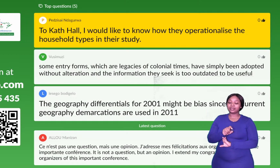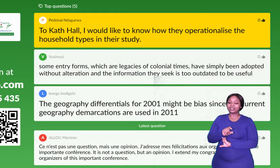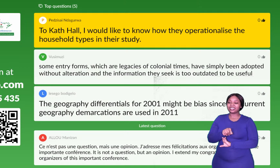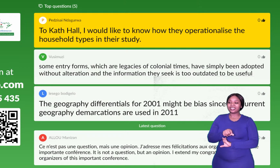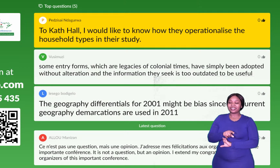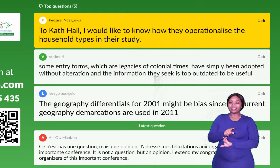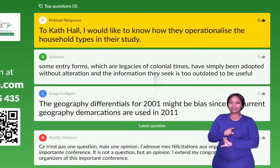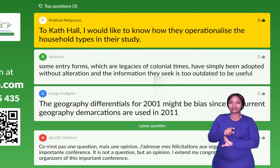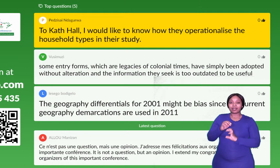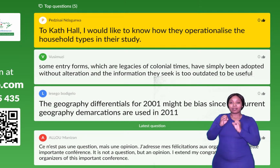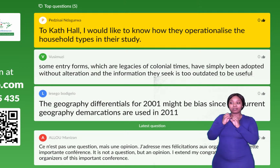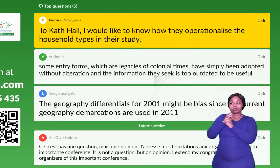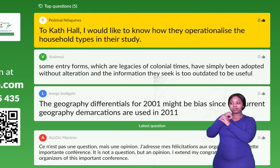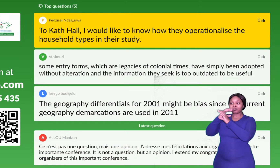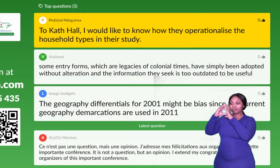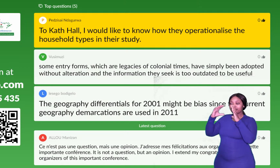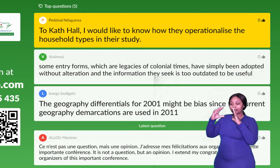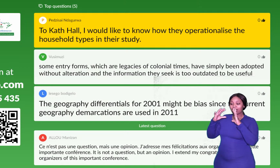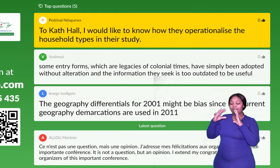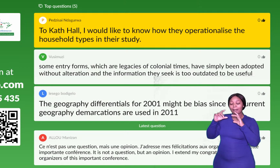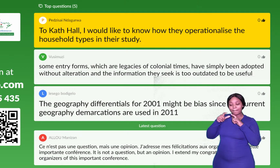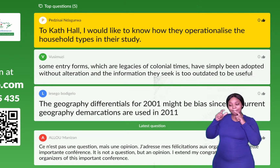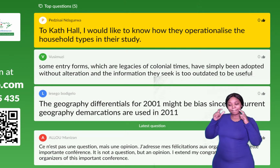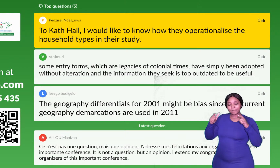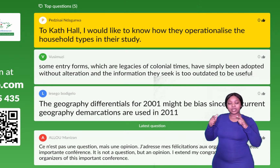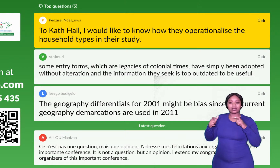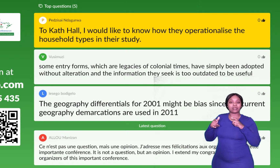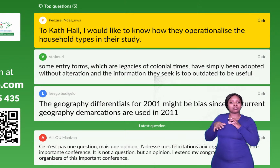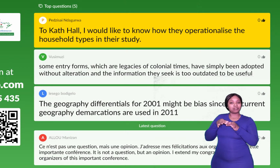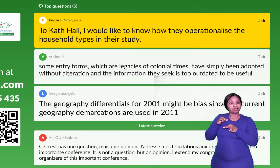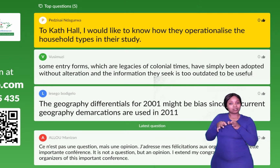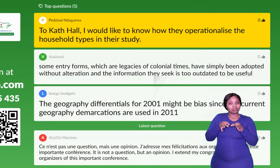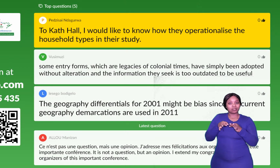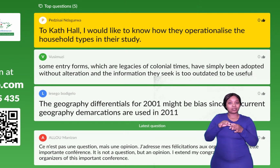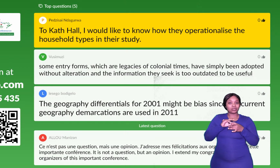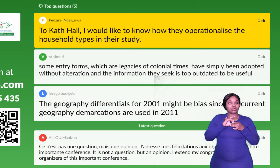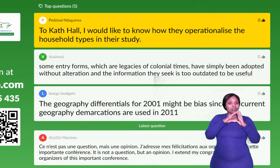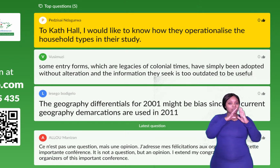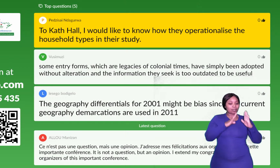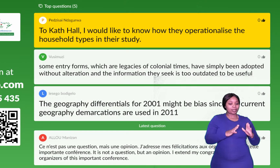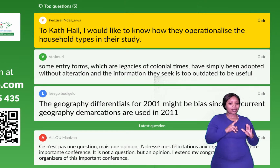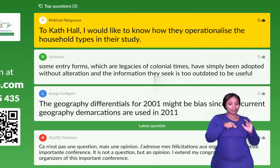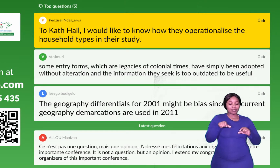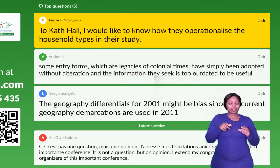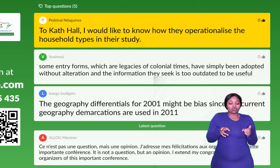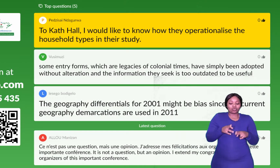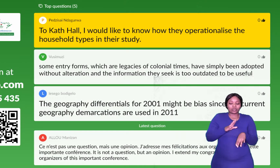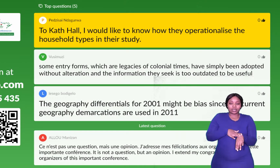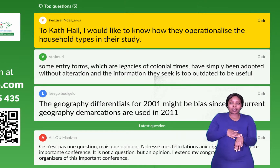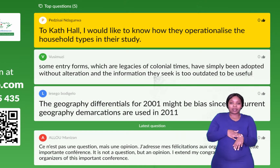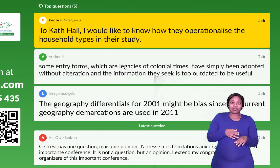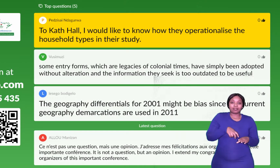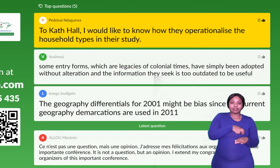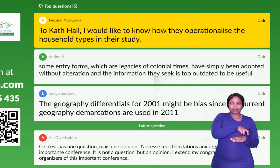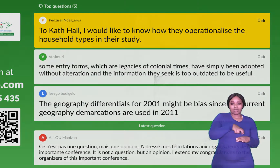there's a broader definition of households, which includes people who would be temporary migrants who have stayed there